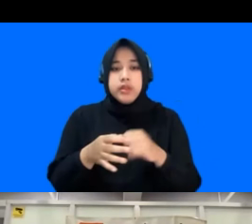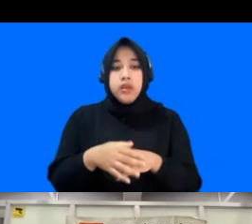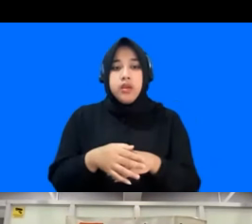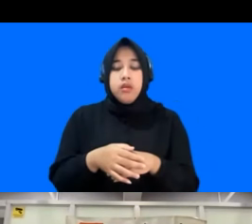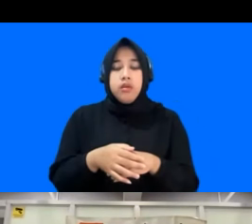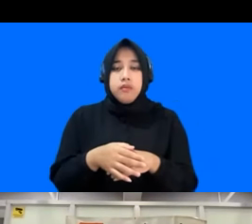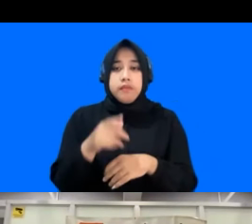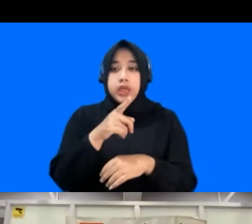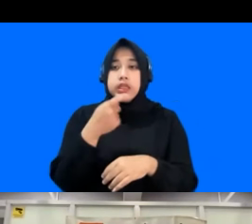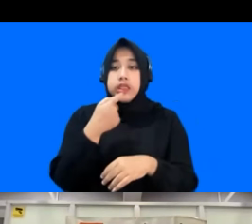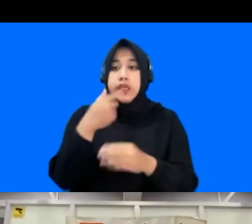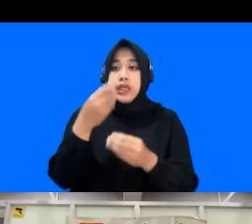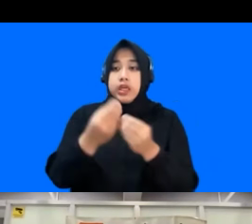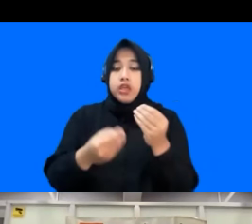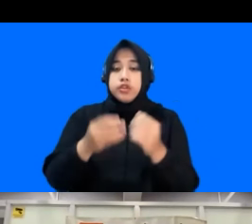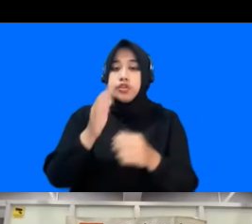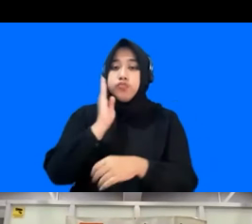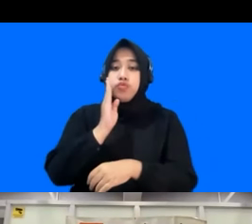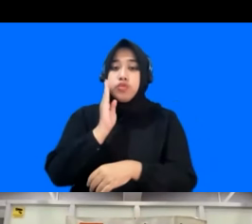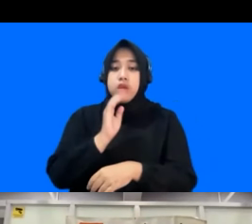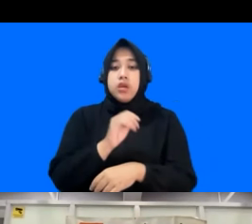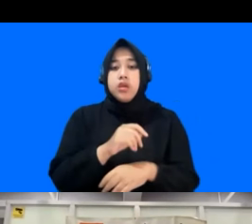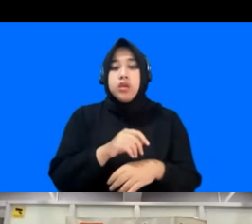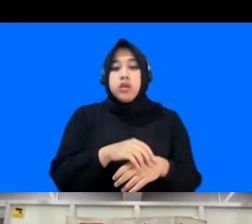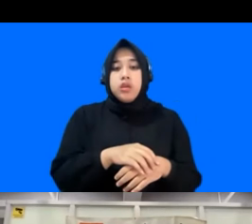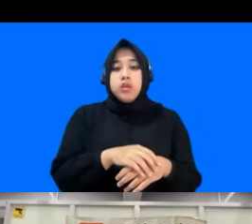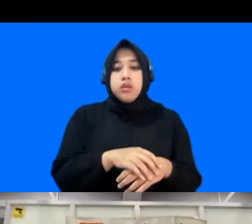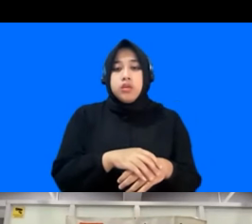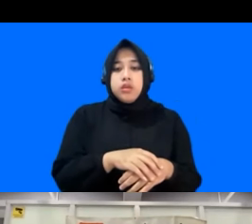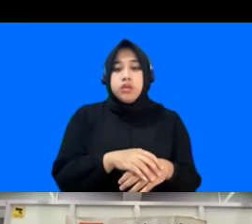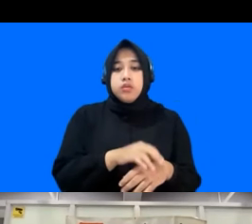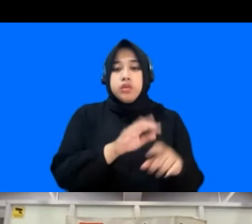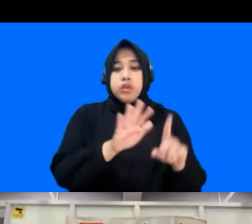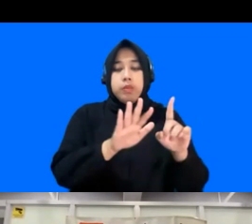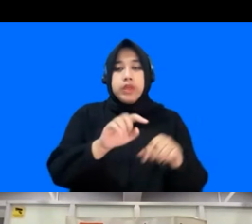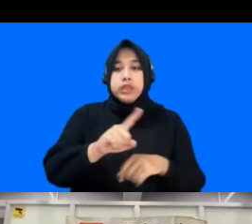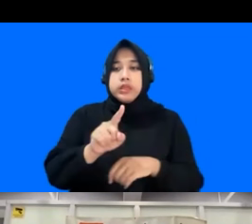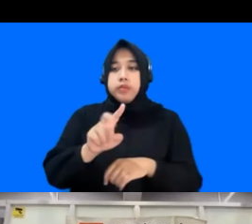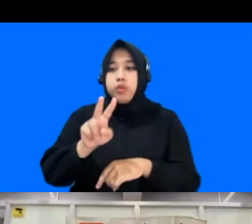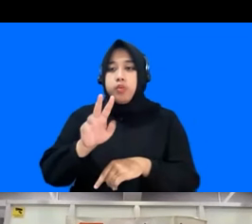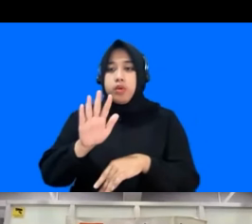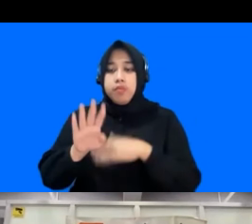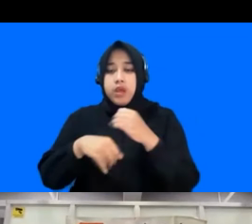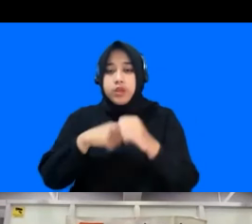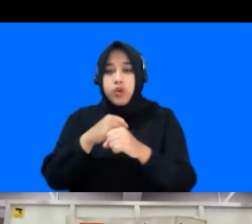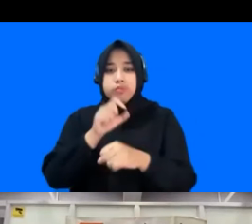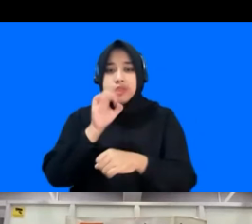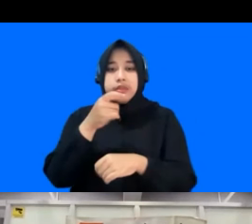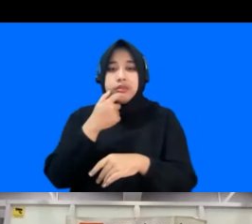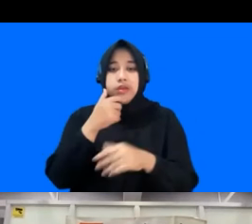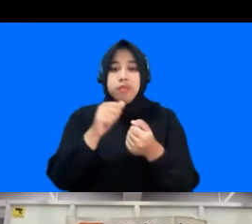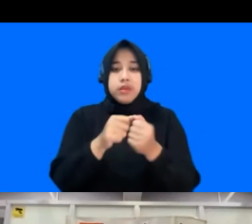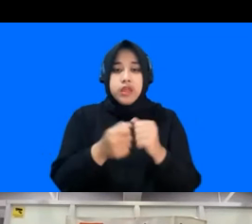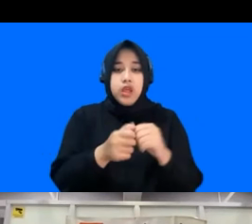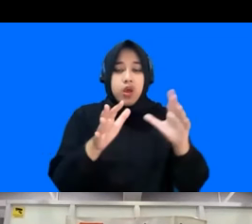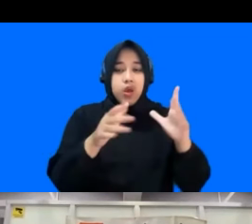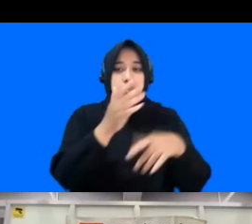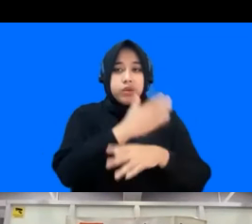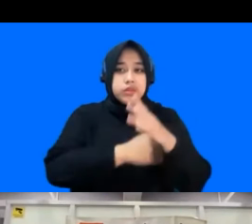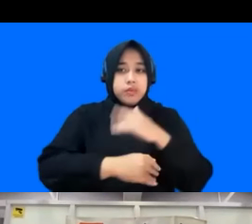who spend 3 months thinking about the problem, speaking with persons with disabilities, and designing solutions around